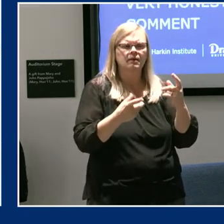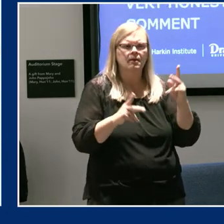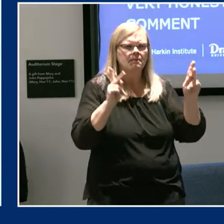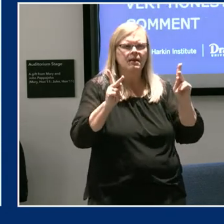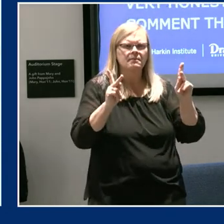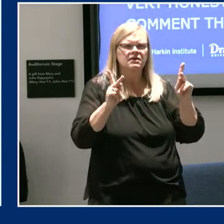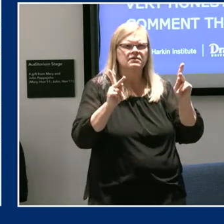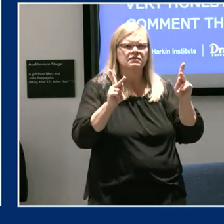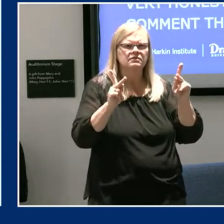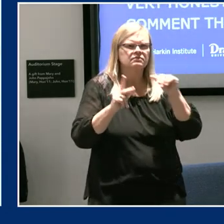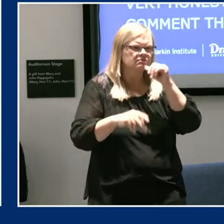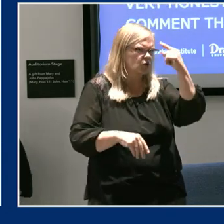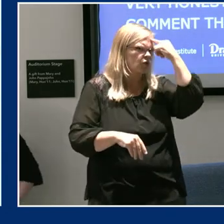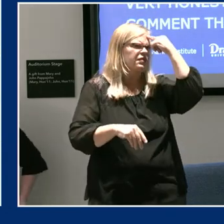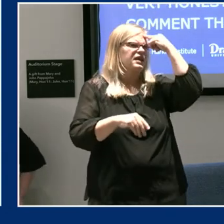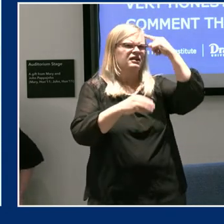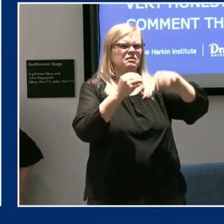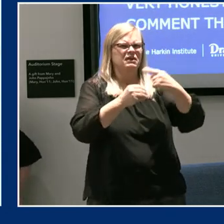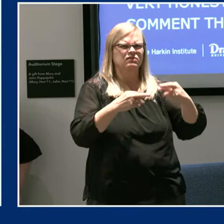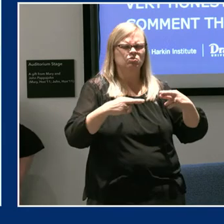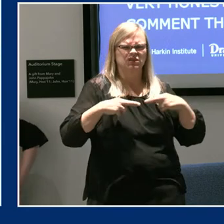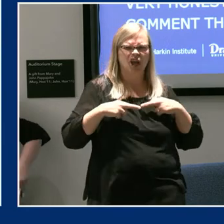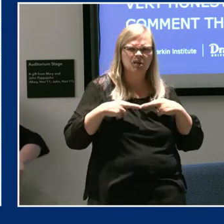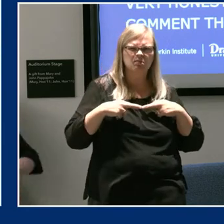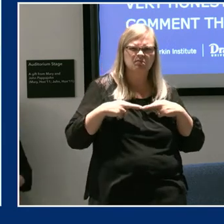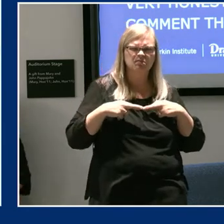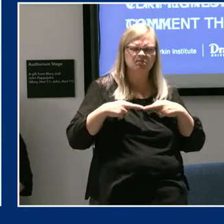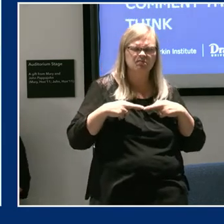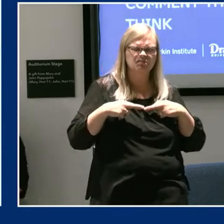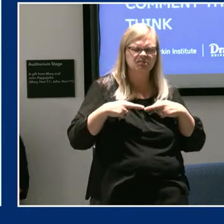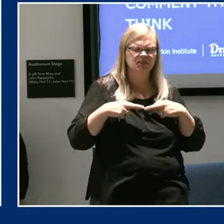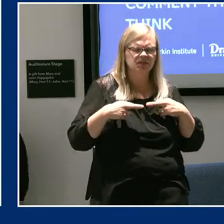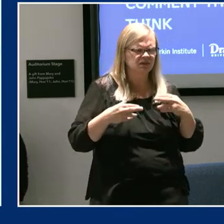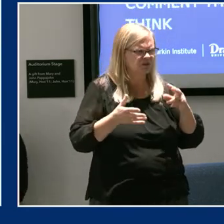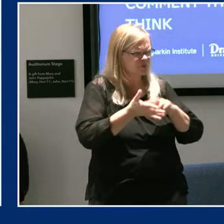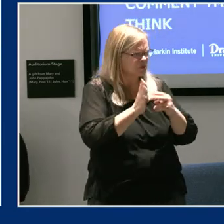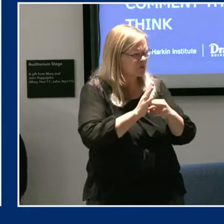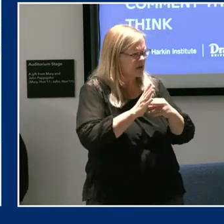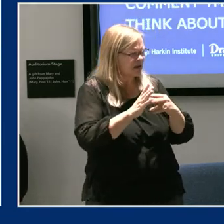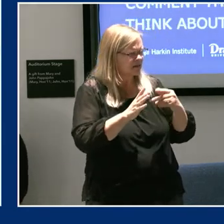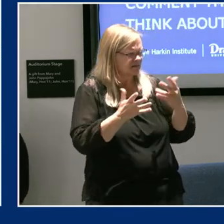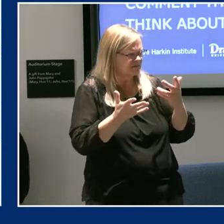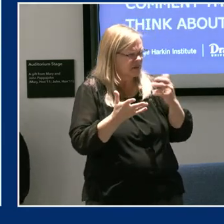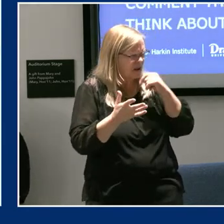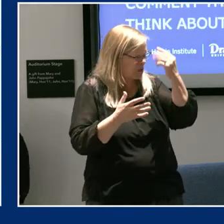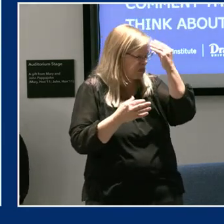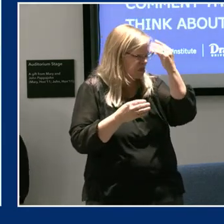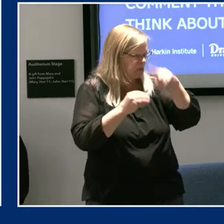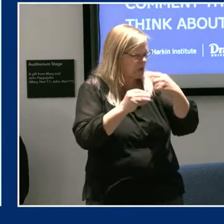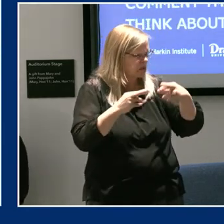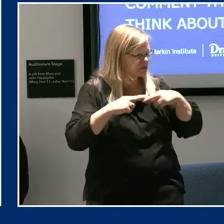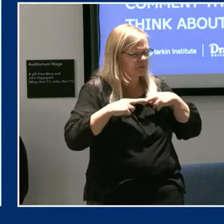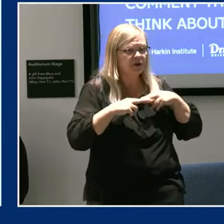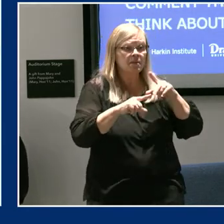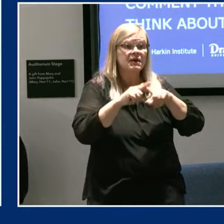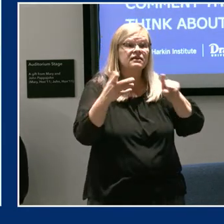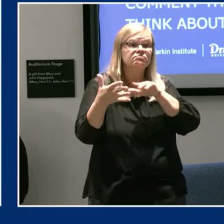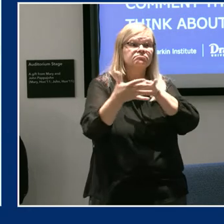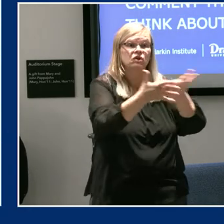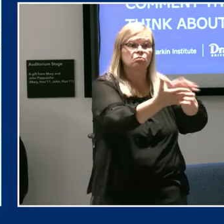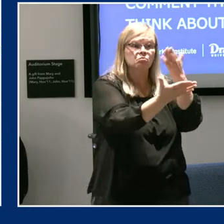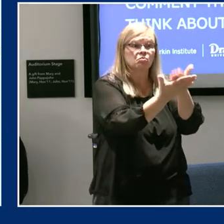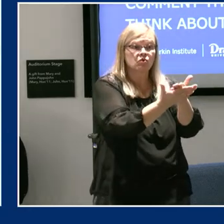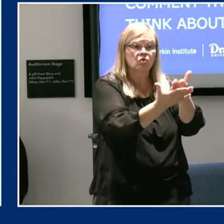not think about retirement frequently enough. But the truth is, studies show that they're